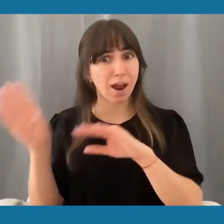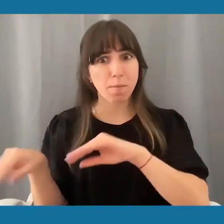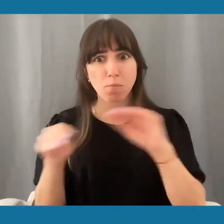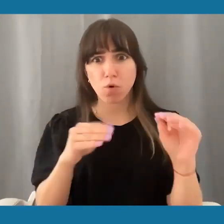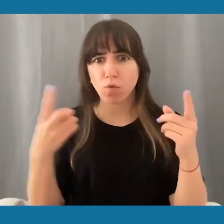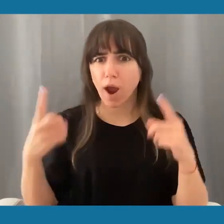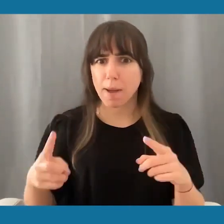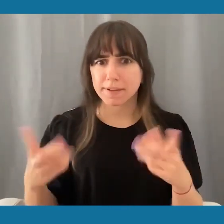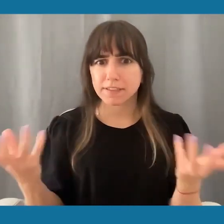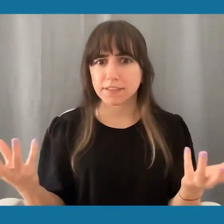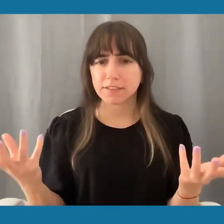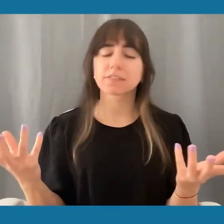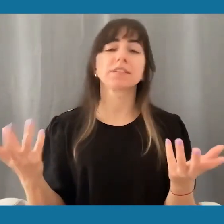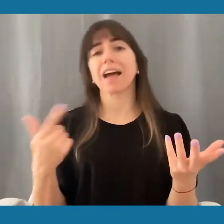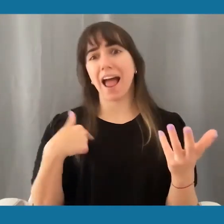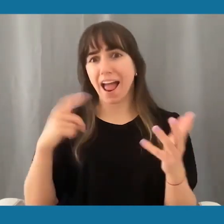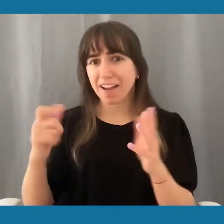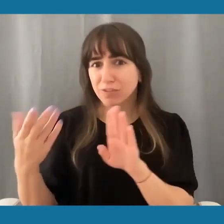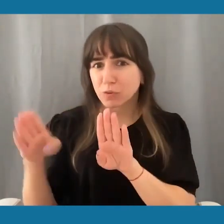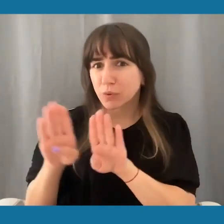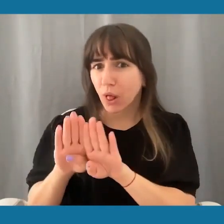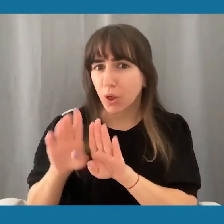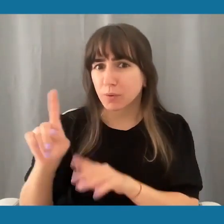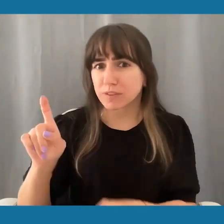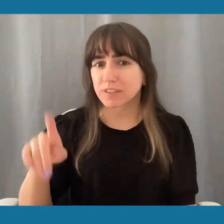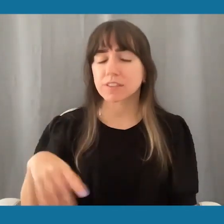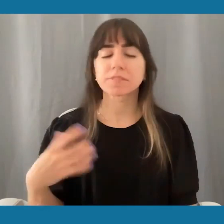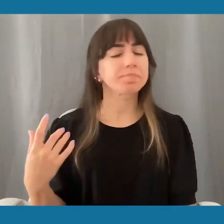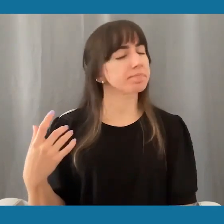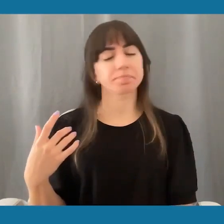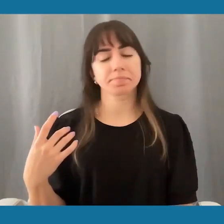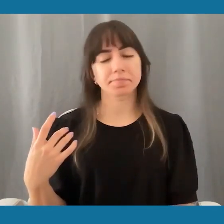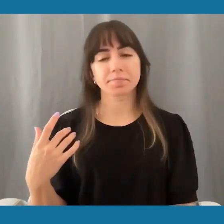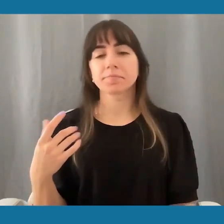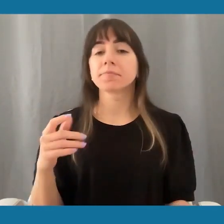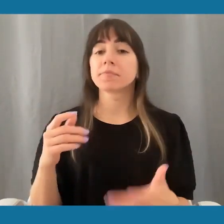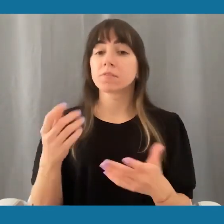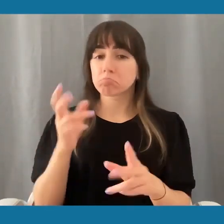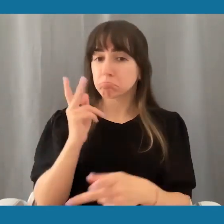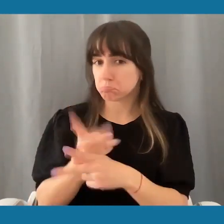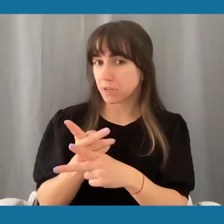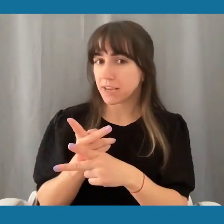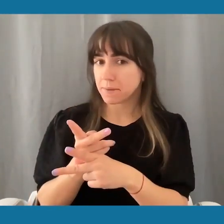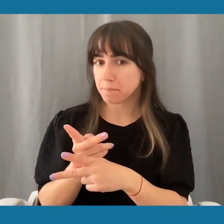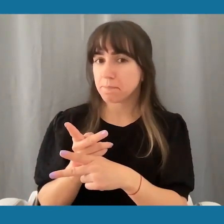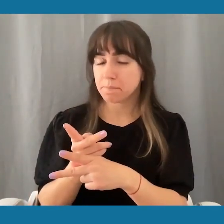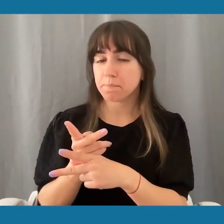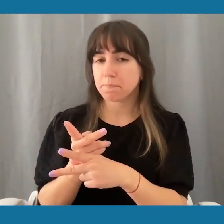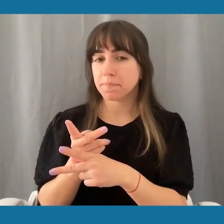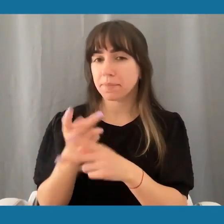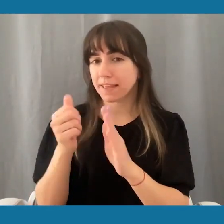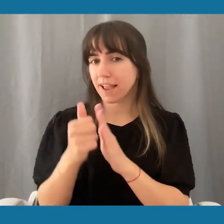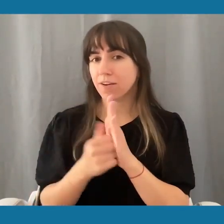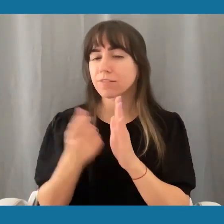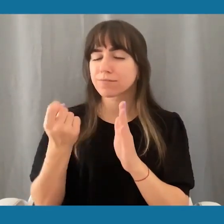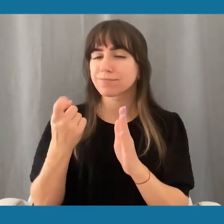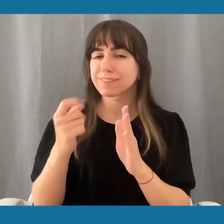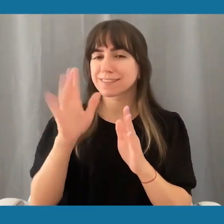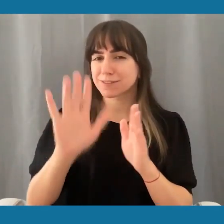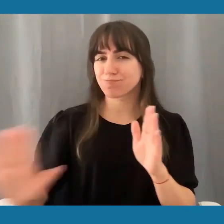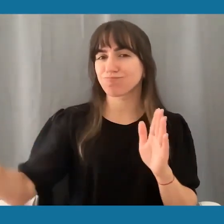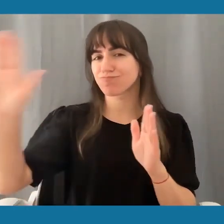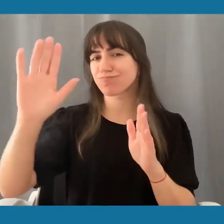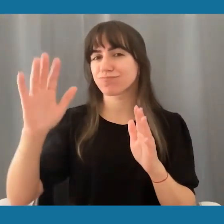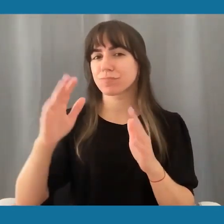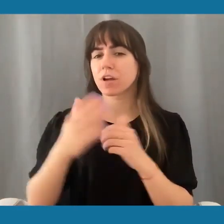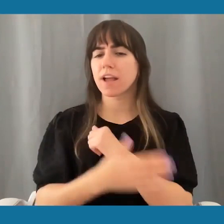account? No, you can actually keep the ABLE United account since this process is done all online. And we'll talk about that in a little bit.